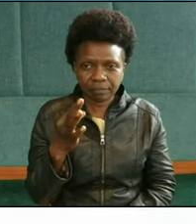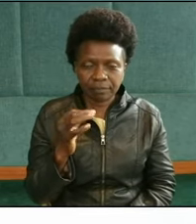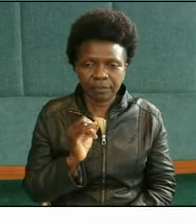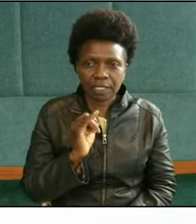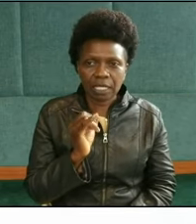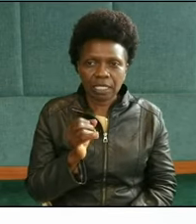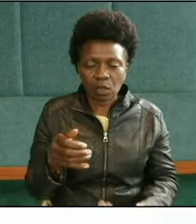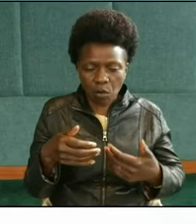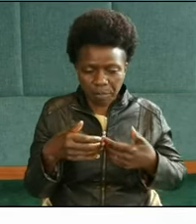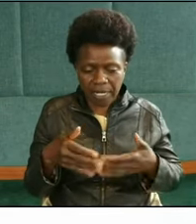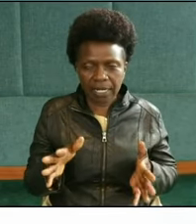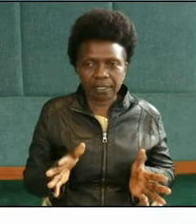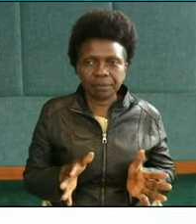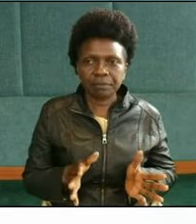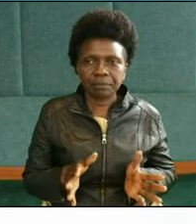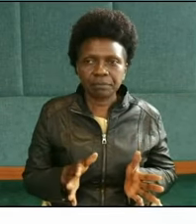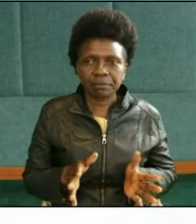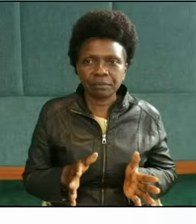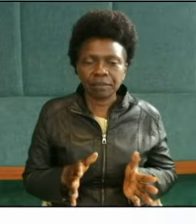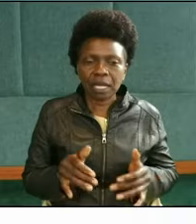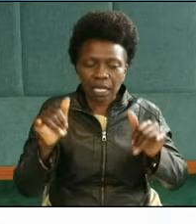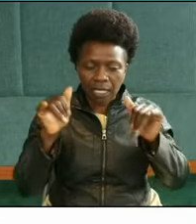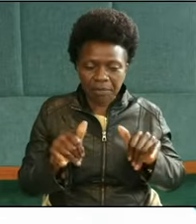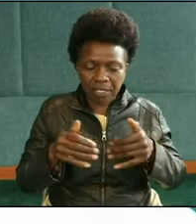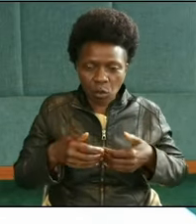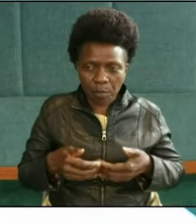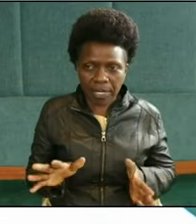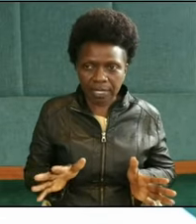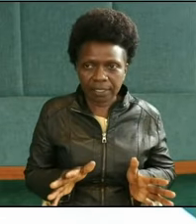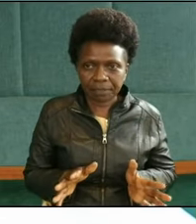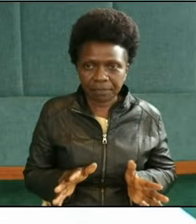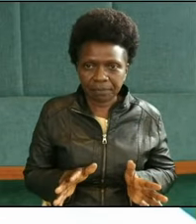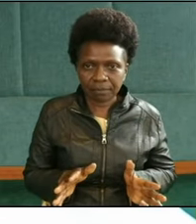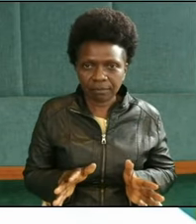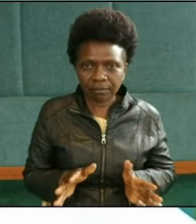It stays open. It remains open.